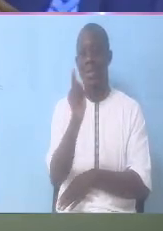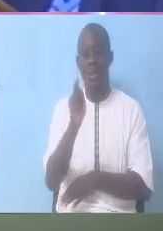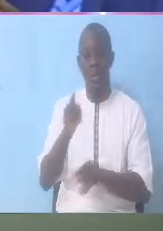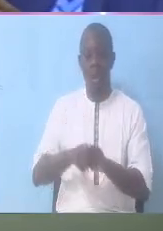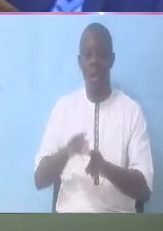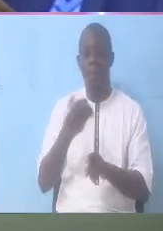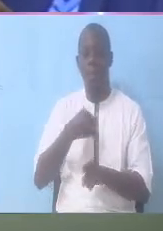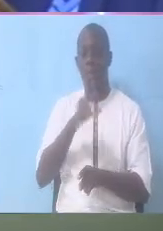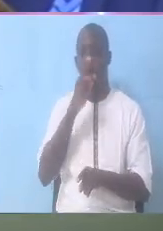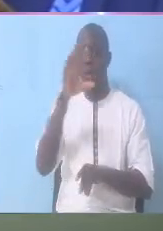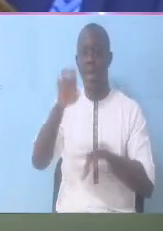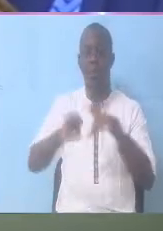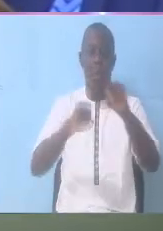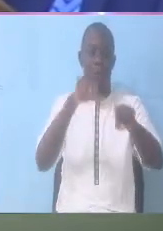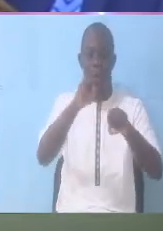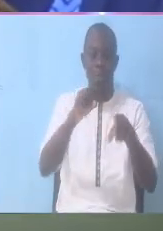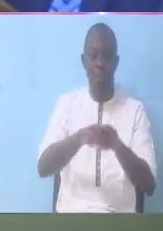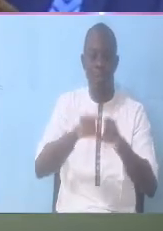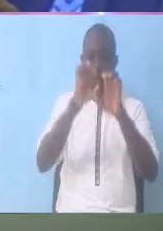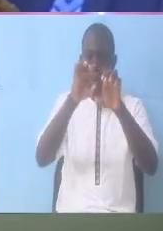But